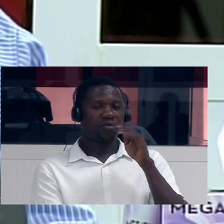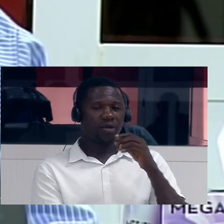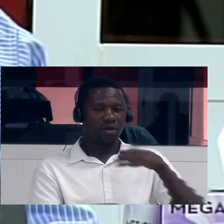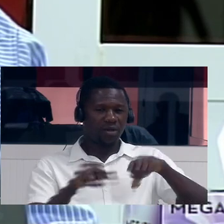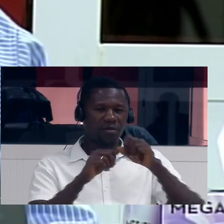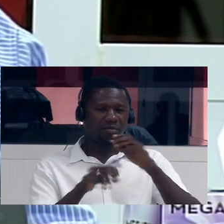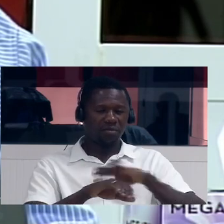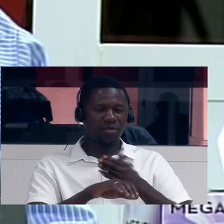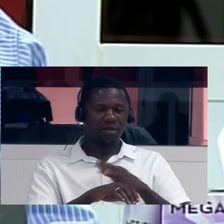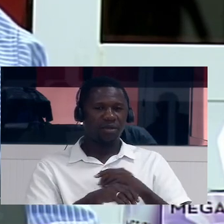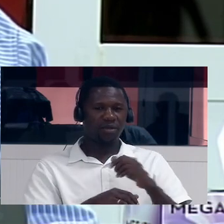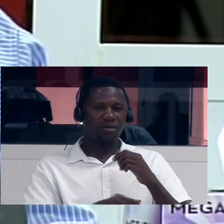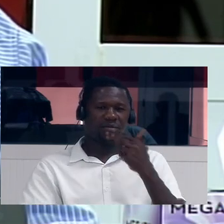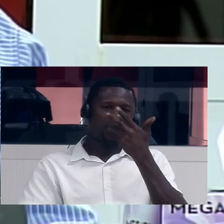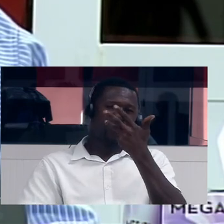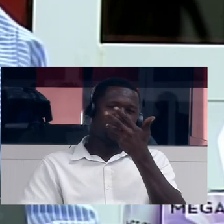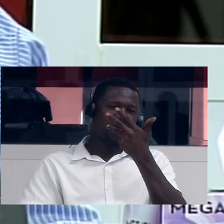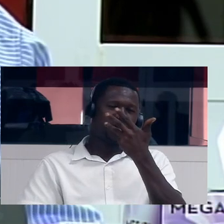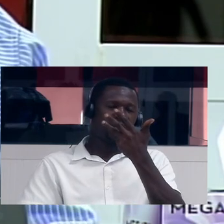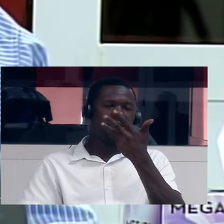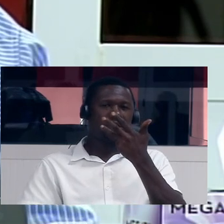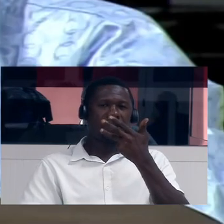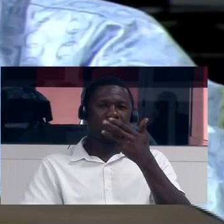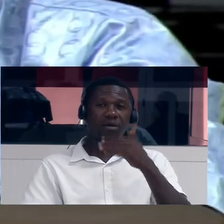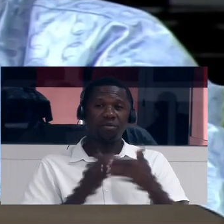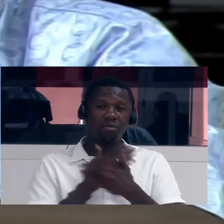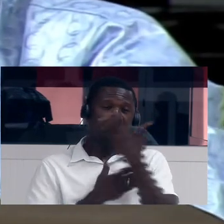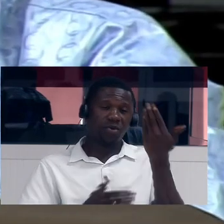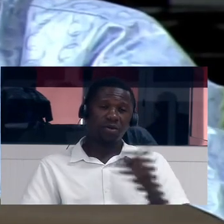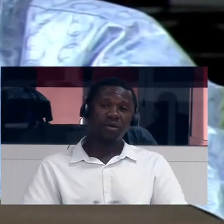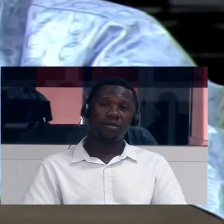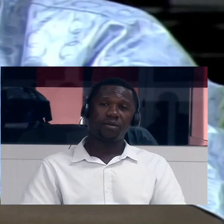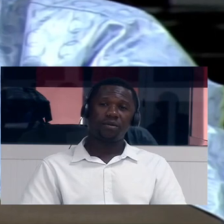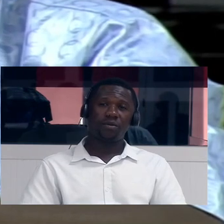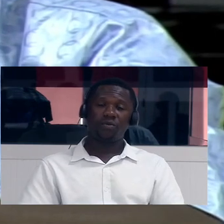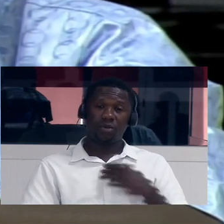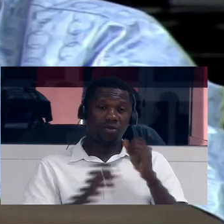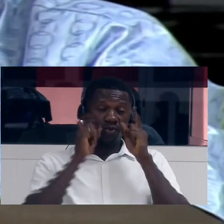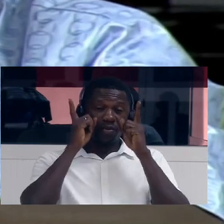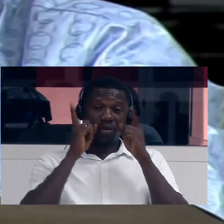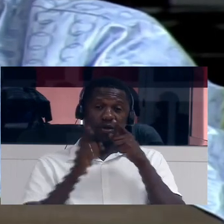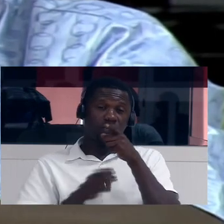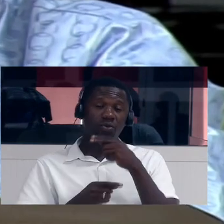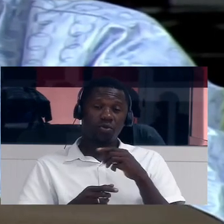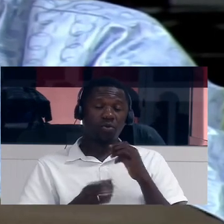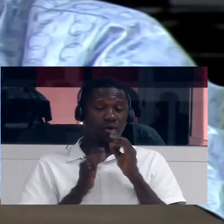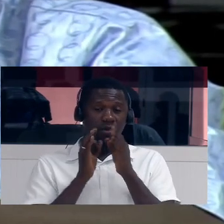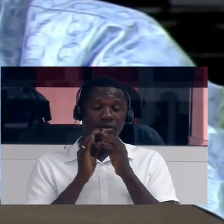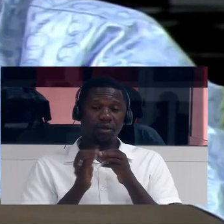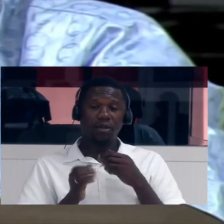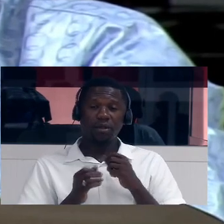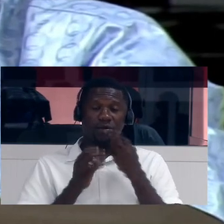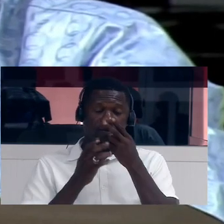maybe 9 o'clock, thereabout. Would it surprise you to note that in view of the evidence that